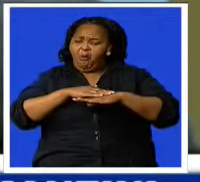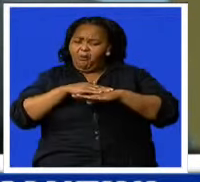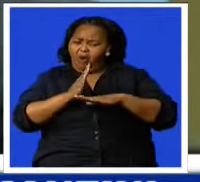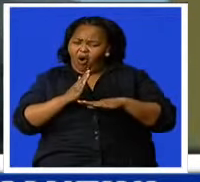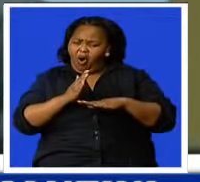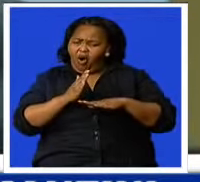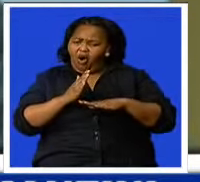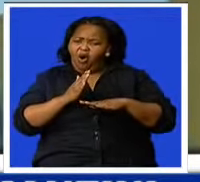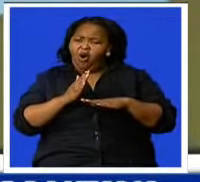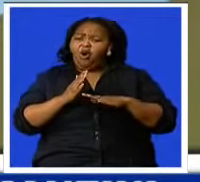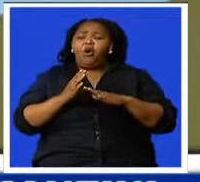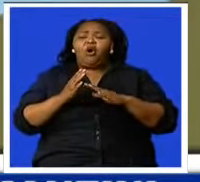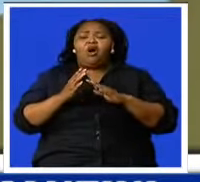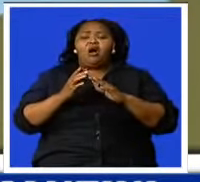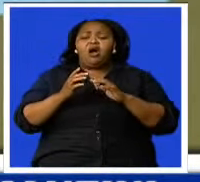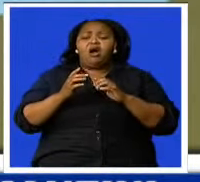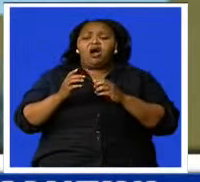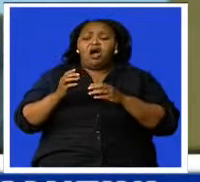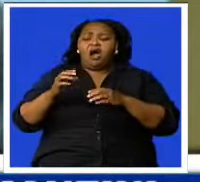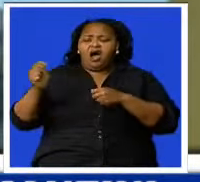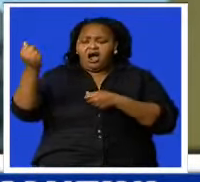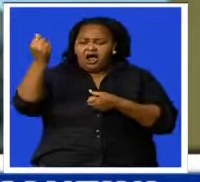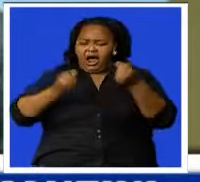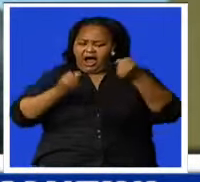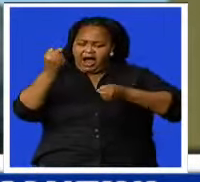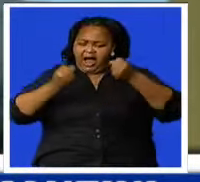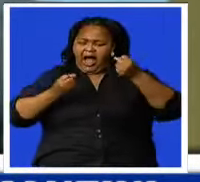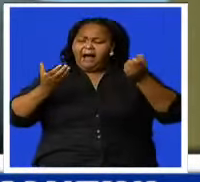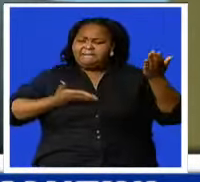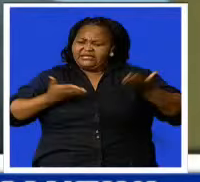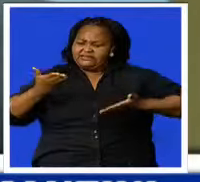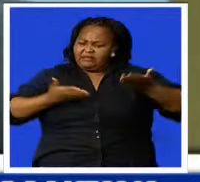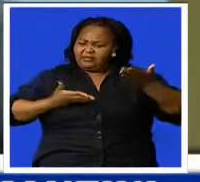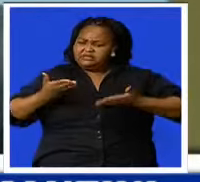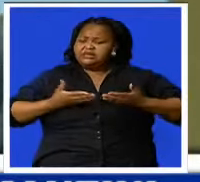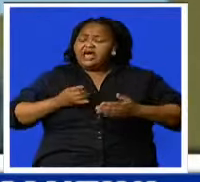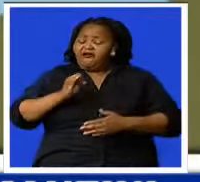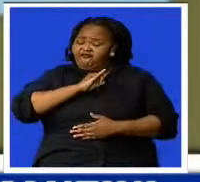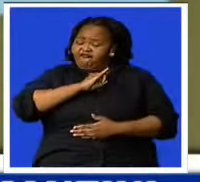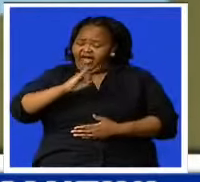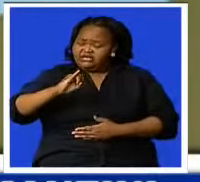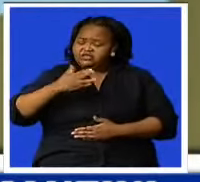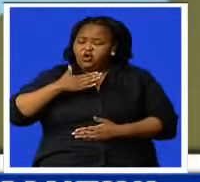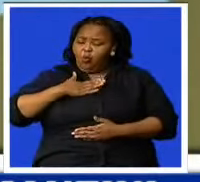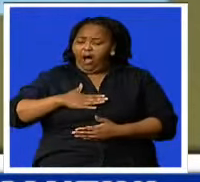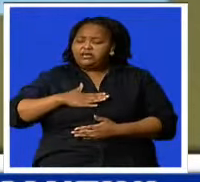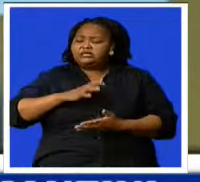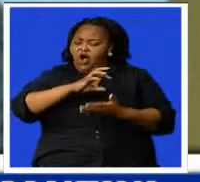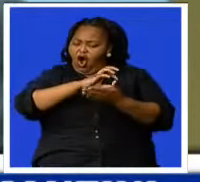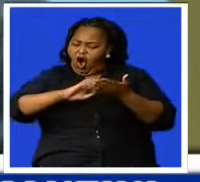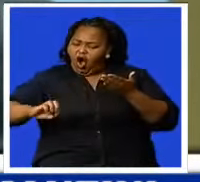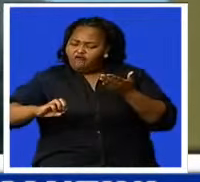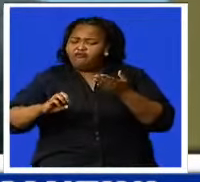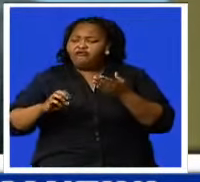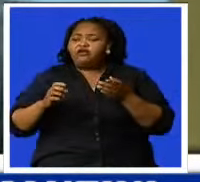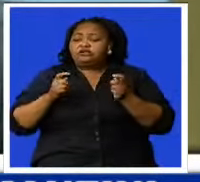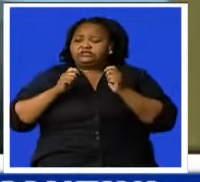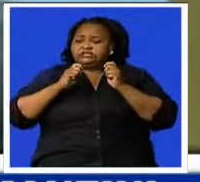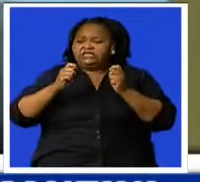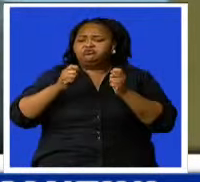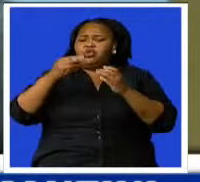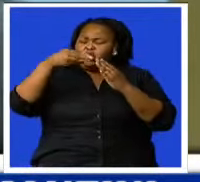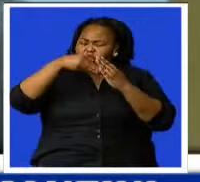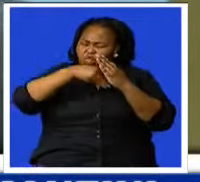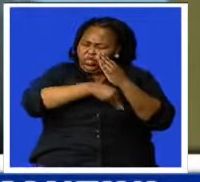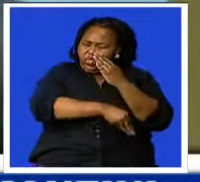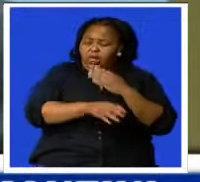to accommodate the traffic. So the idea is to take traffic off that Ngwenya road and try and divert it through the mall